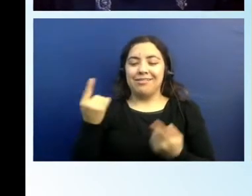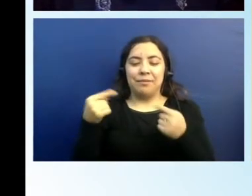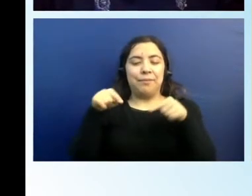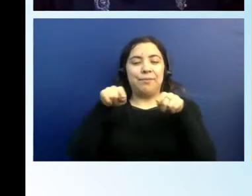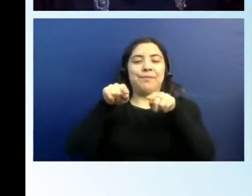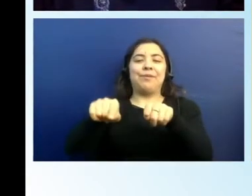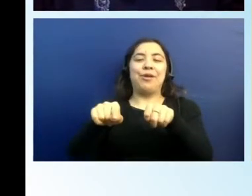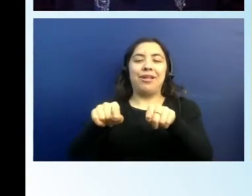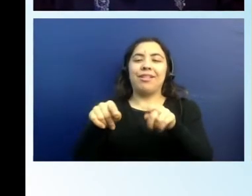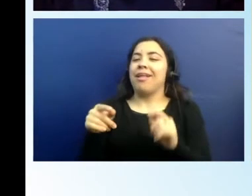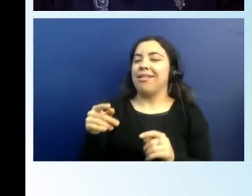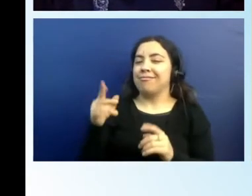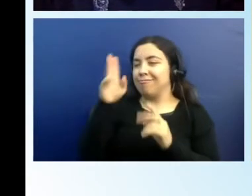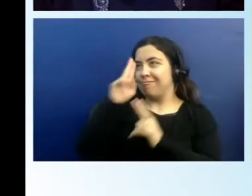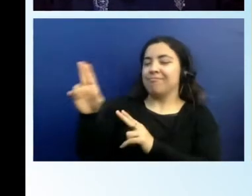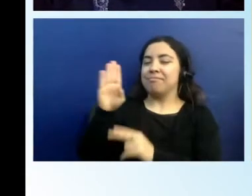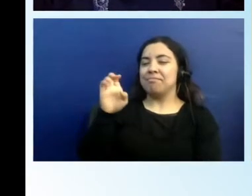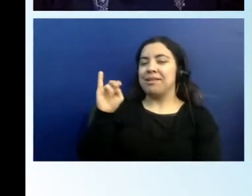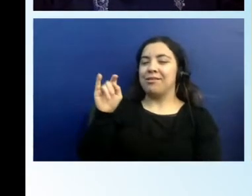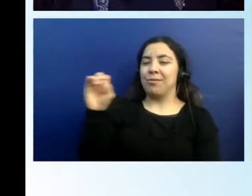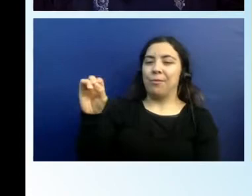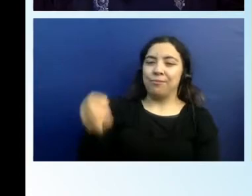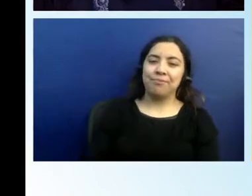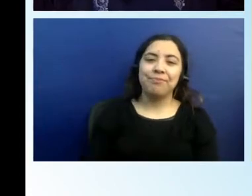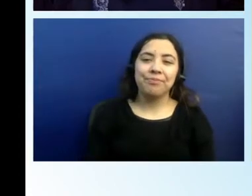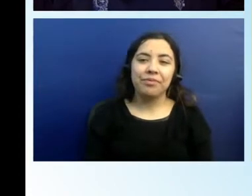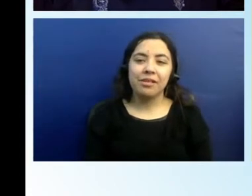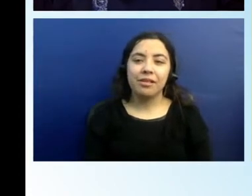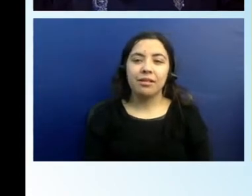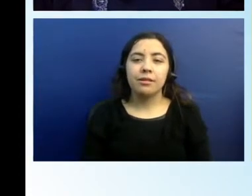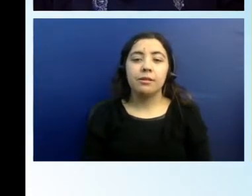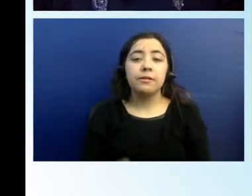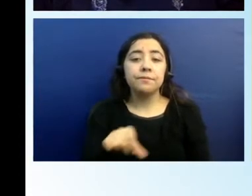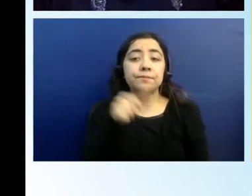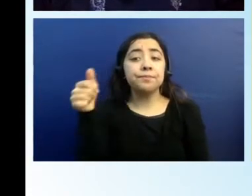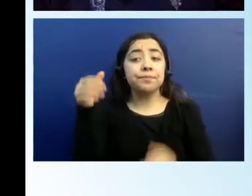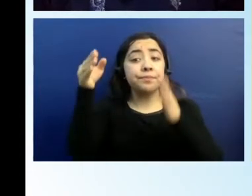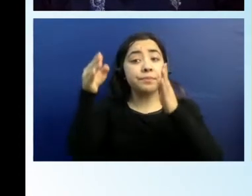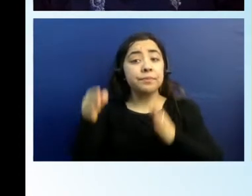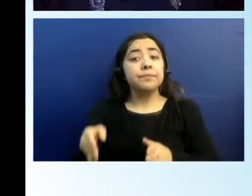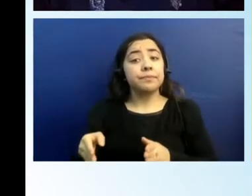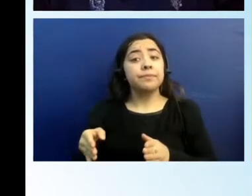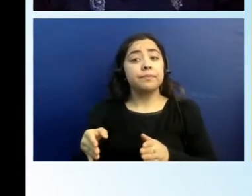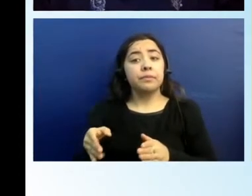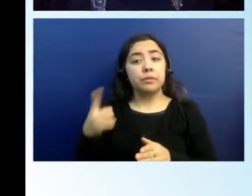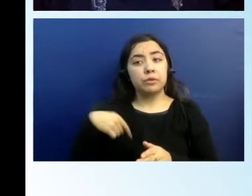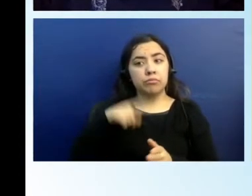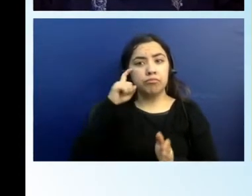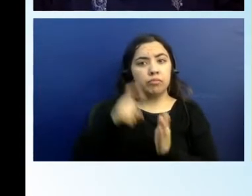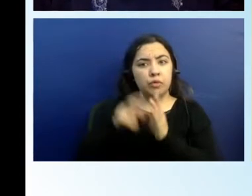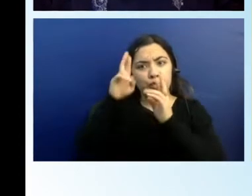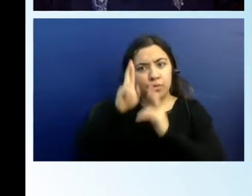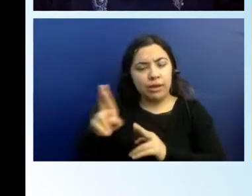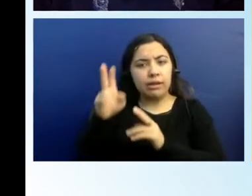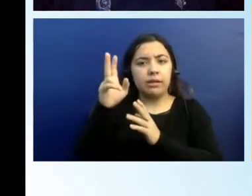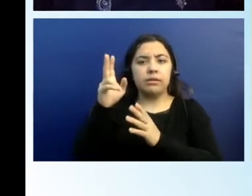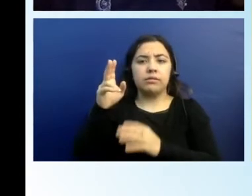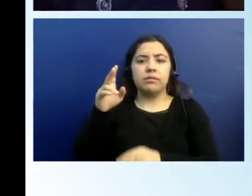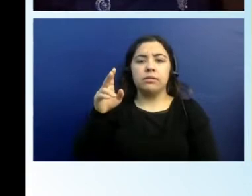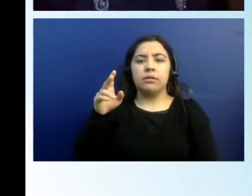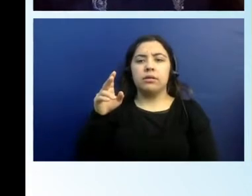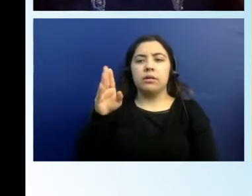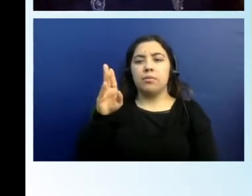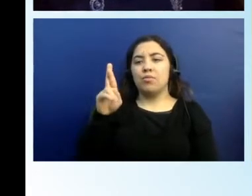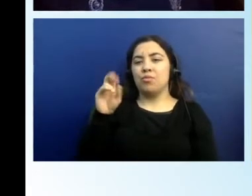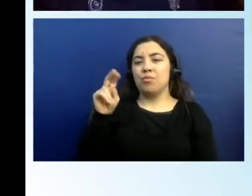Benito. Another individual who is memorialized in bronze is